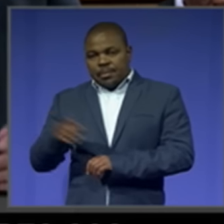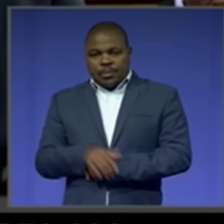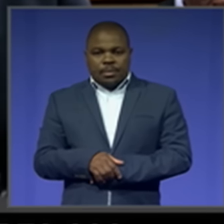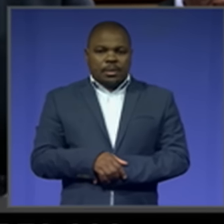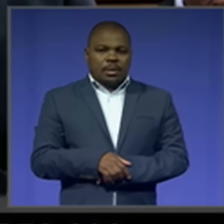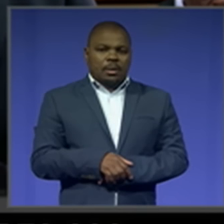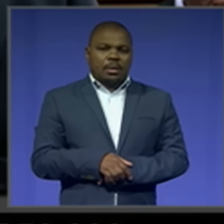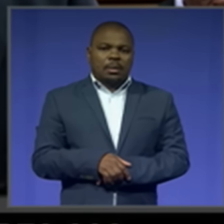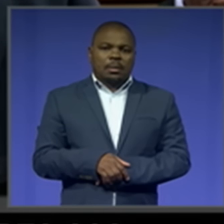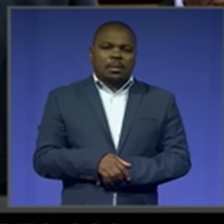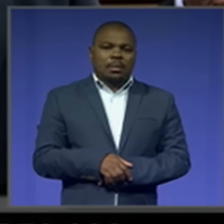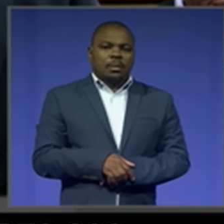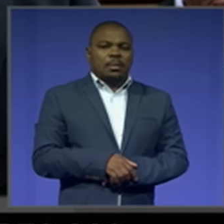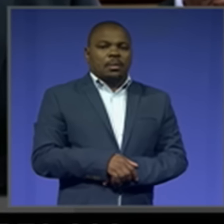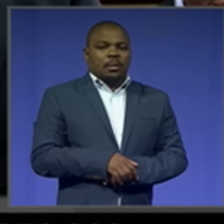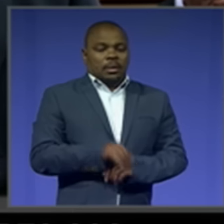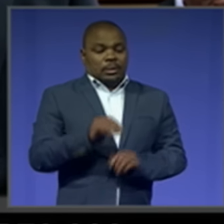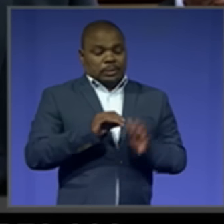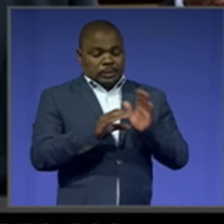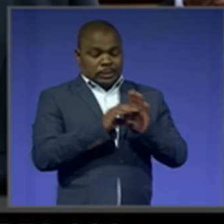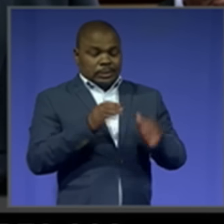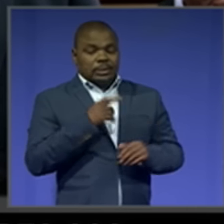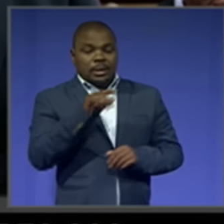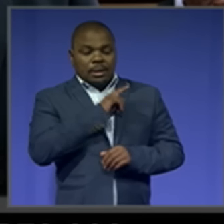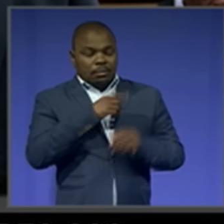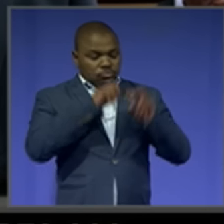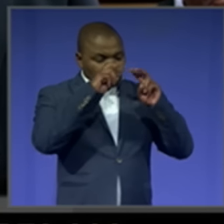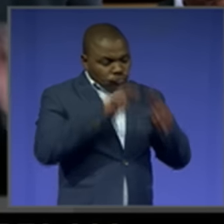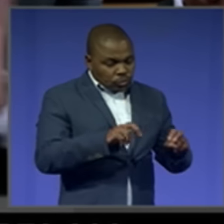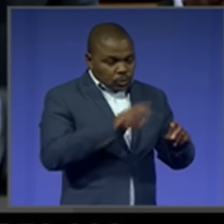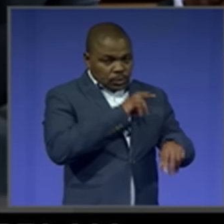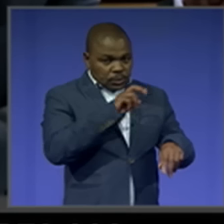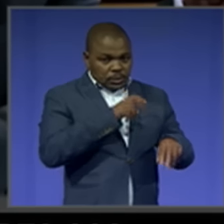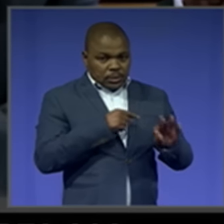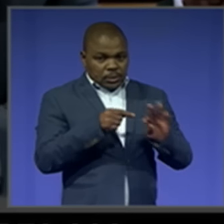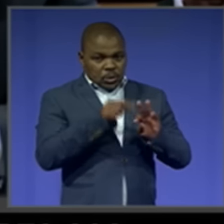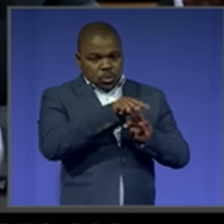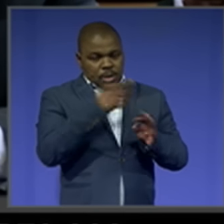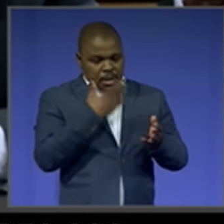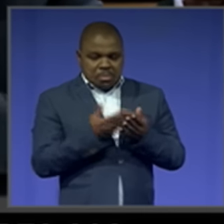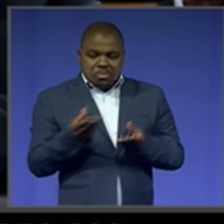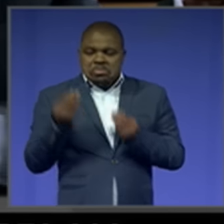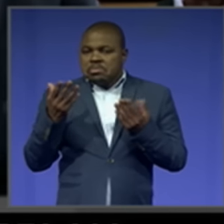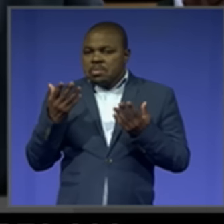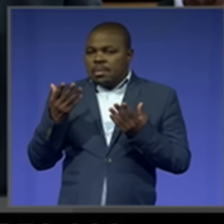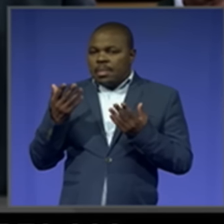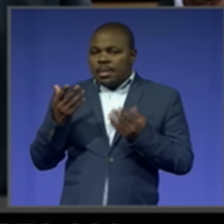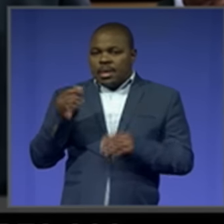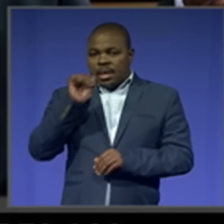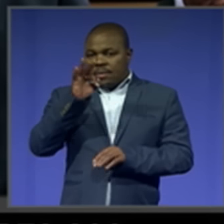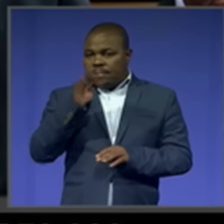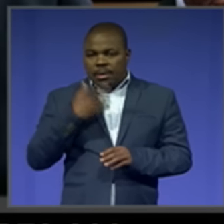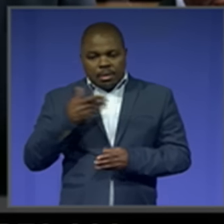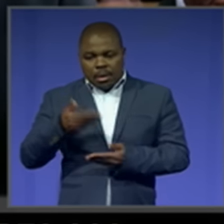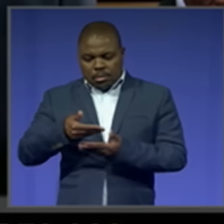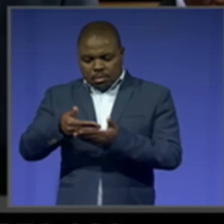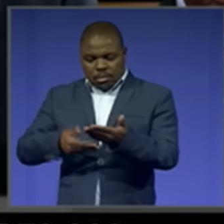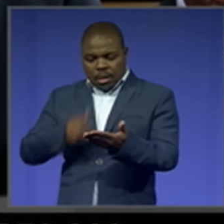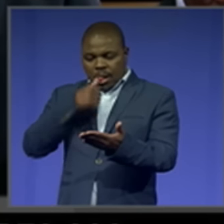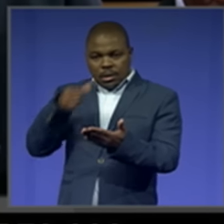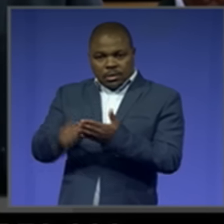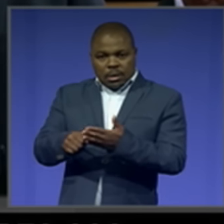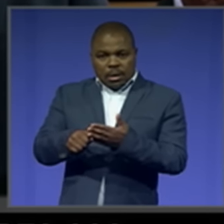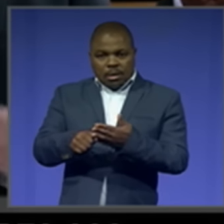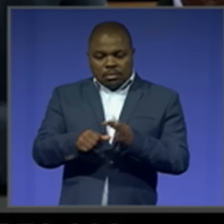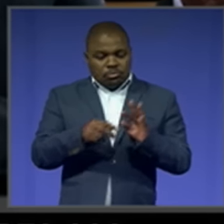can present us with a search and seizure warrant for the gadget, then we're happy to discover it. But in the absence of a search and seizure warrant for that